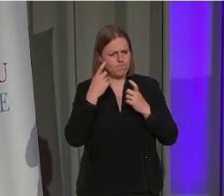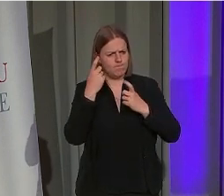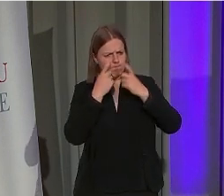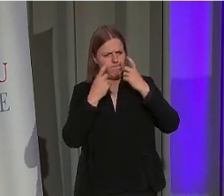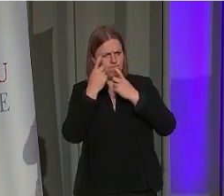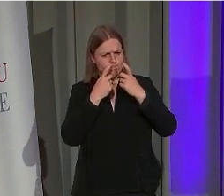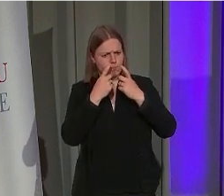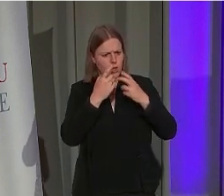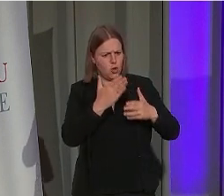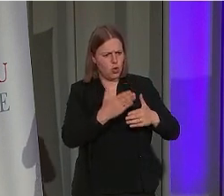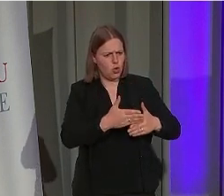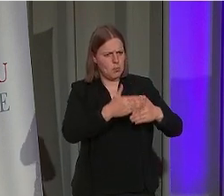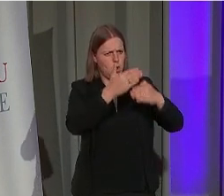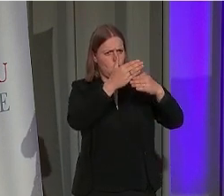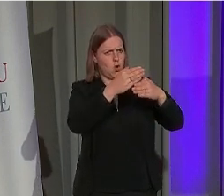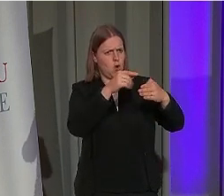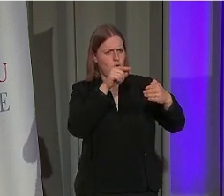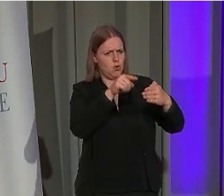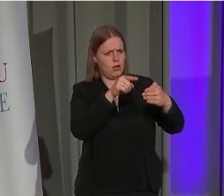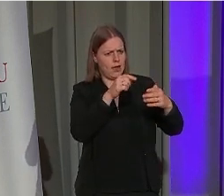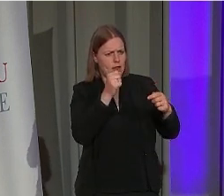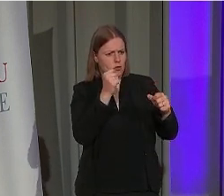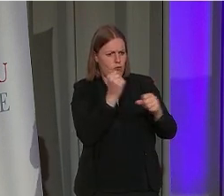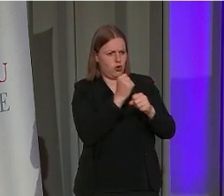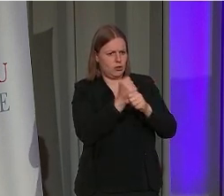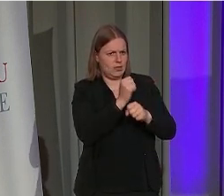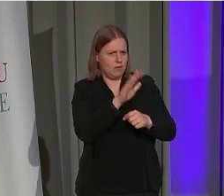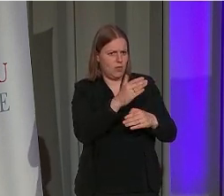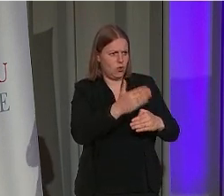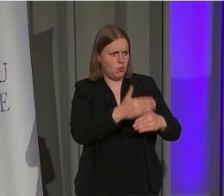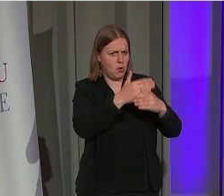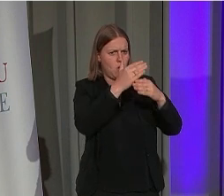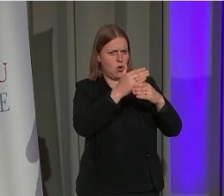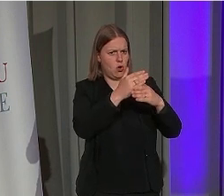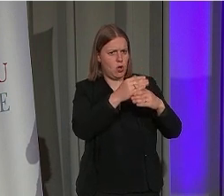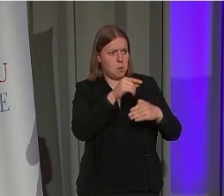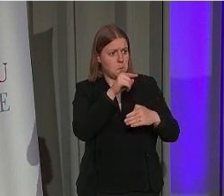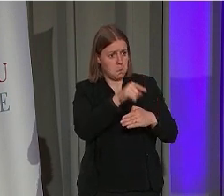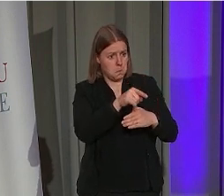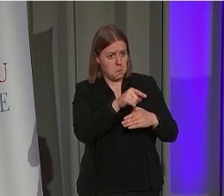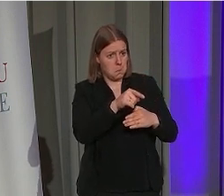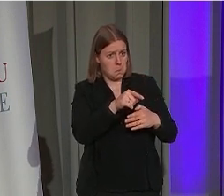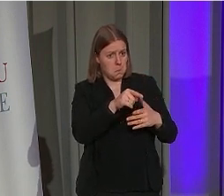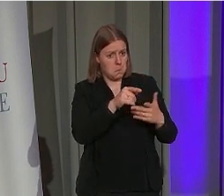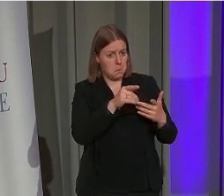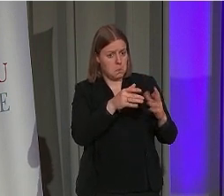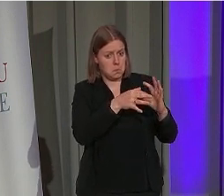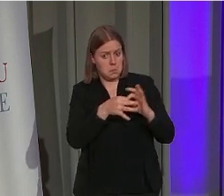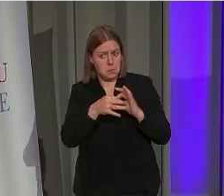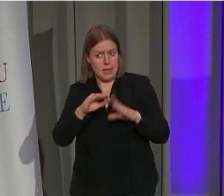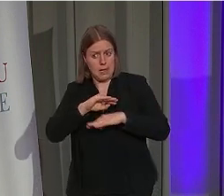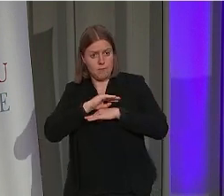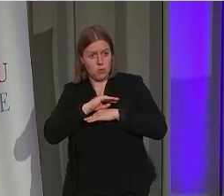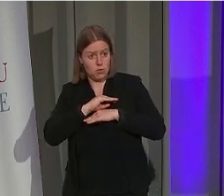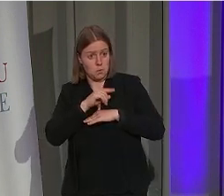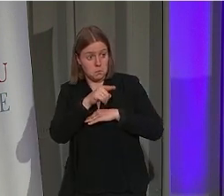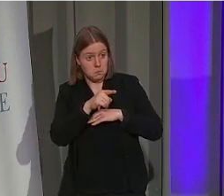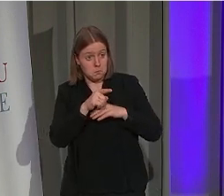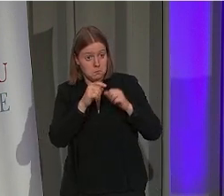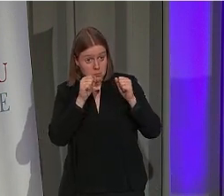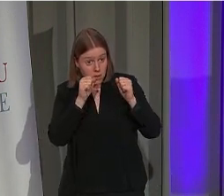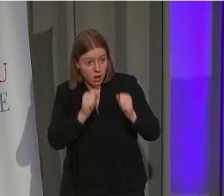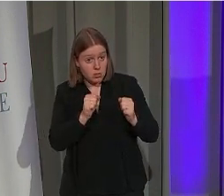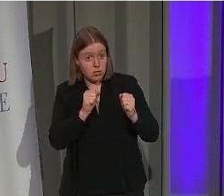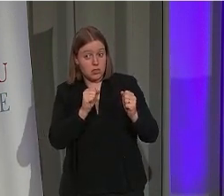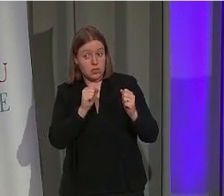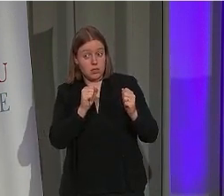we always ask ourselves if the building is actually fitted for the function that is provided and